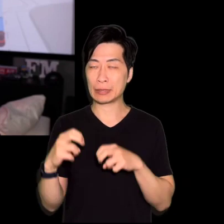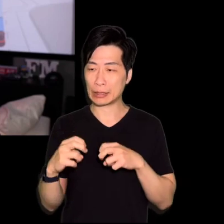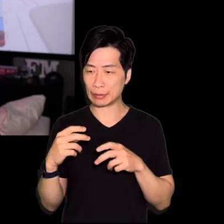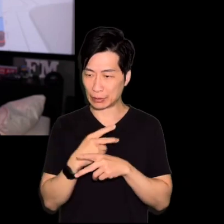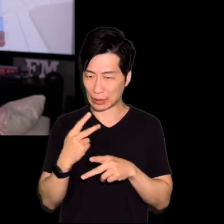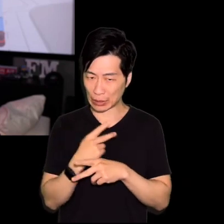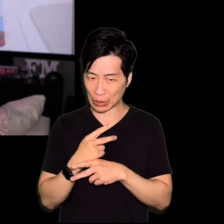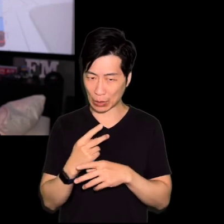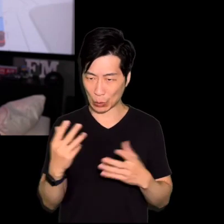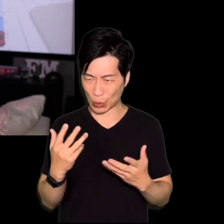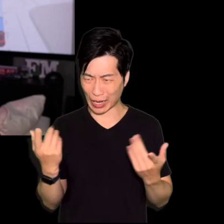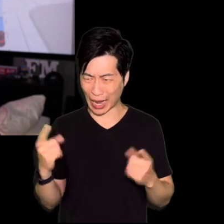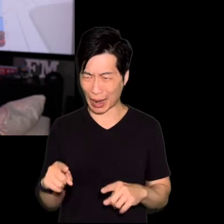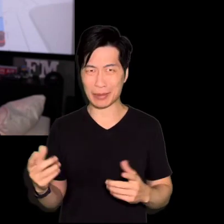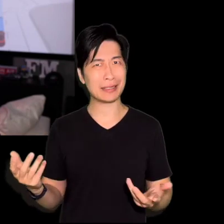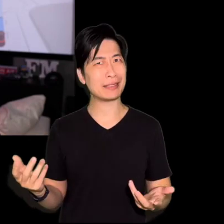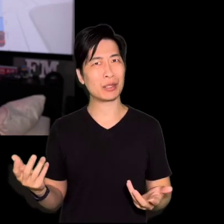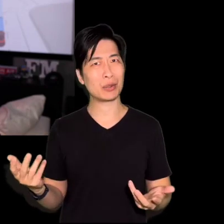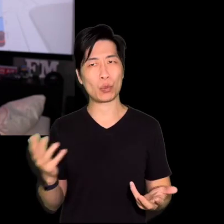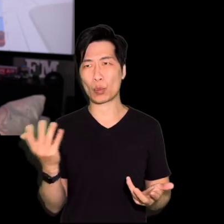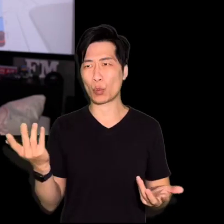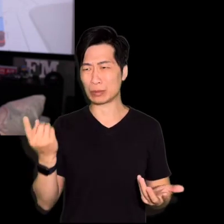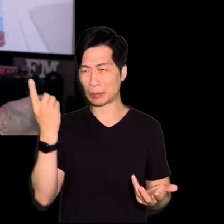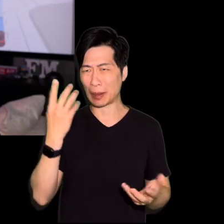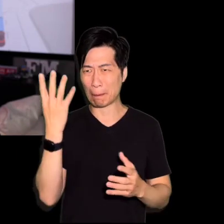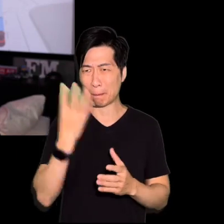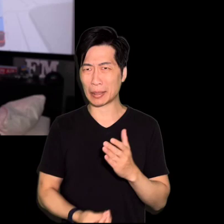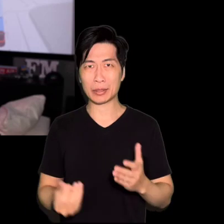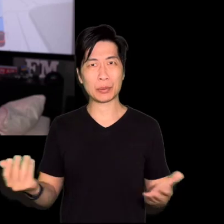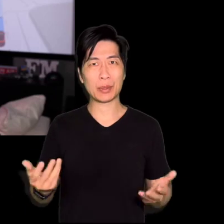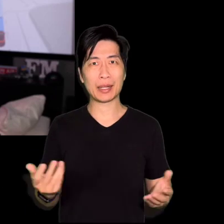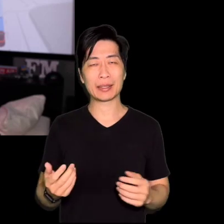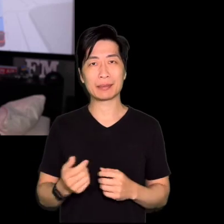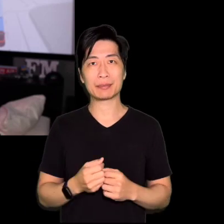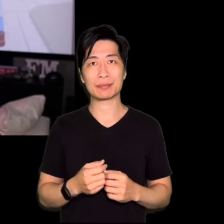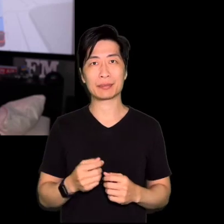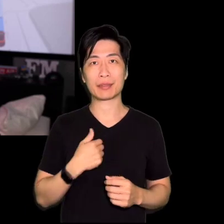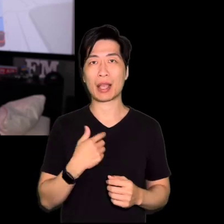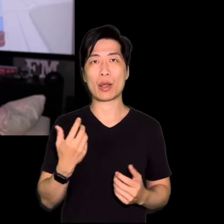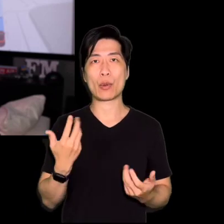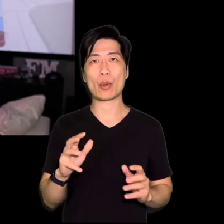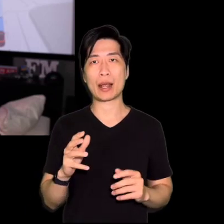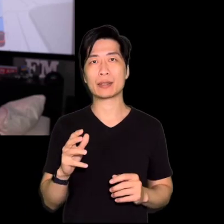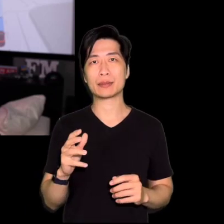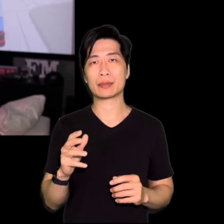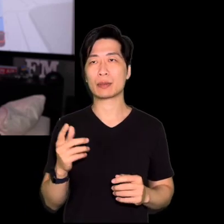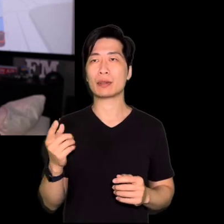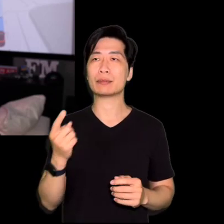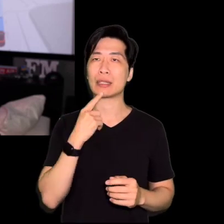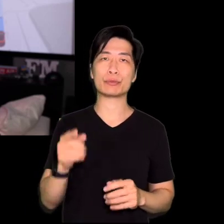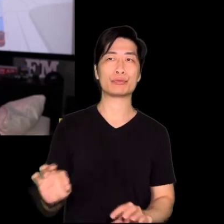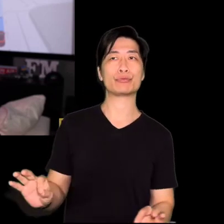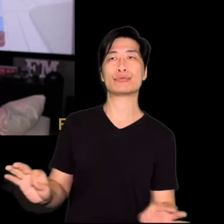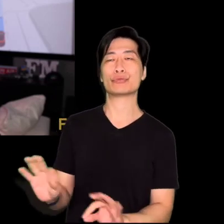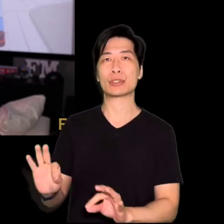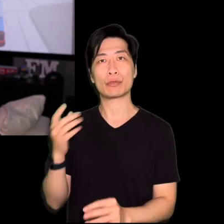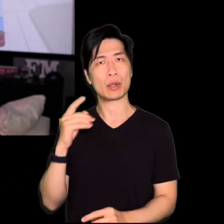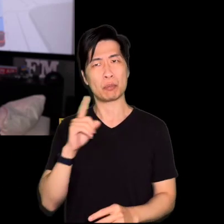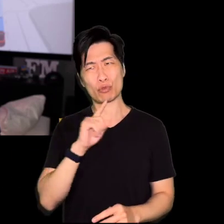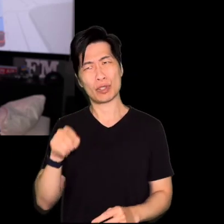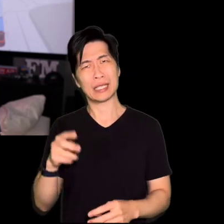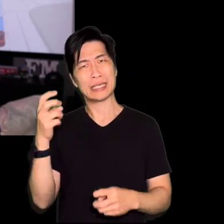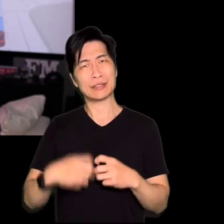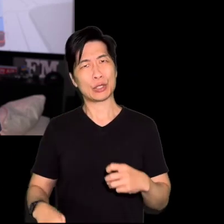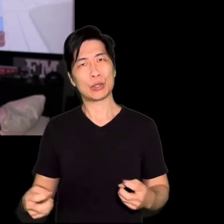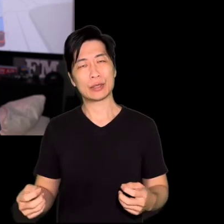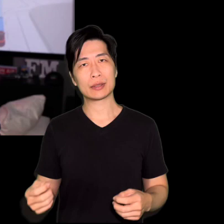happening? Like, what are we missing here, And I don't want to I don't want to trivialize this for the company because it's extremely difficult.